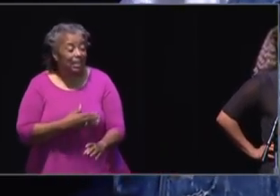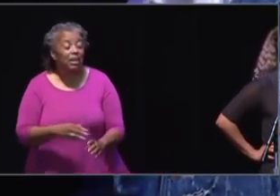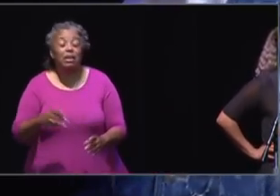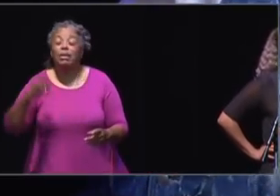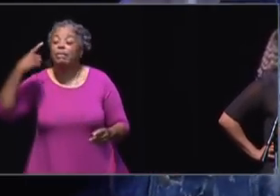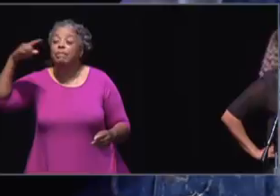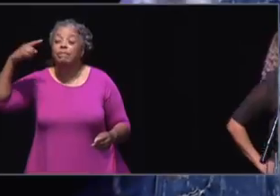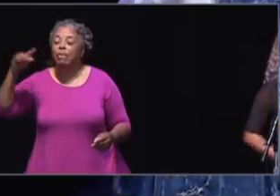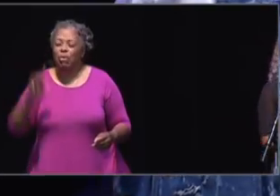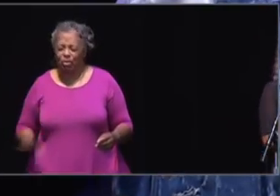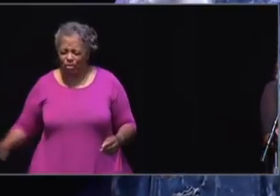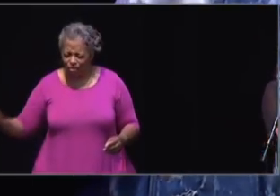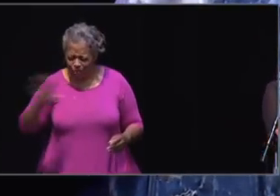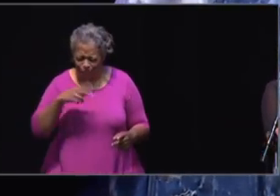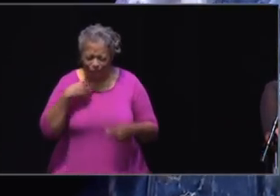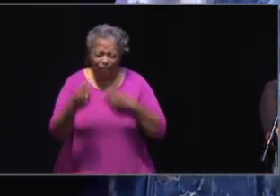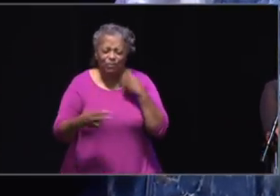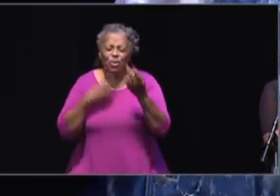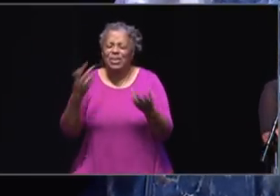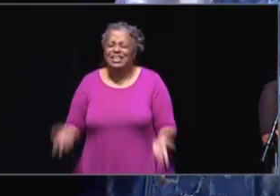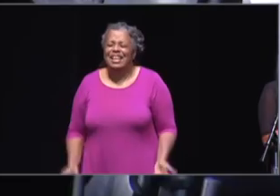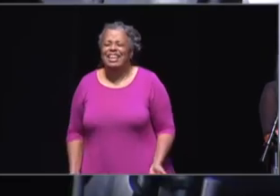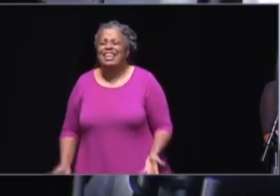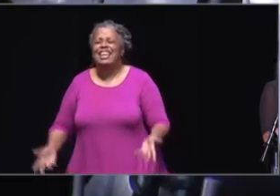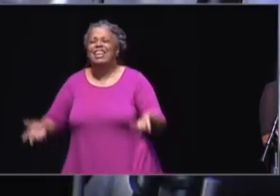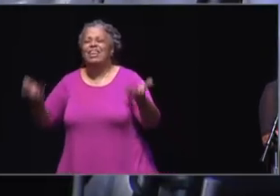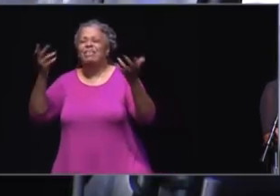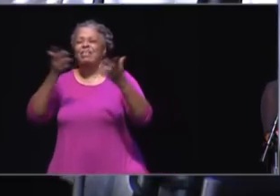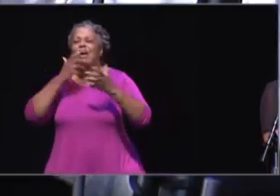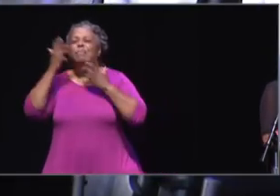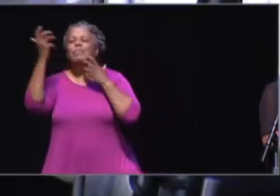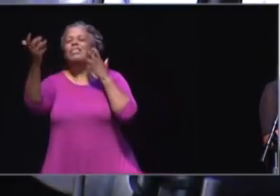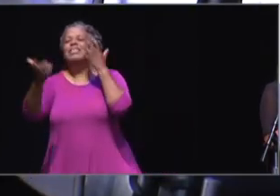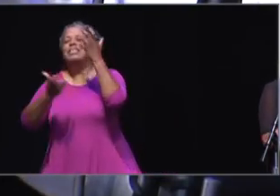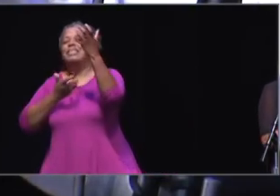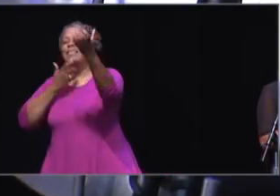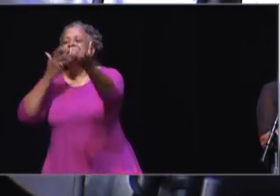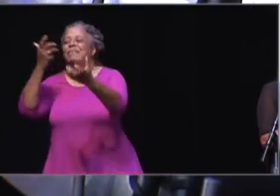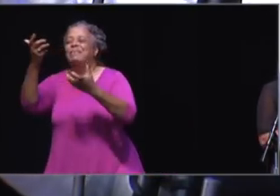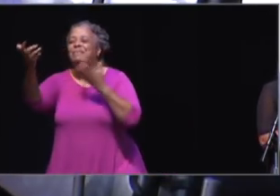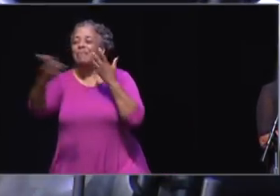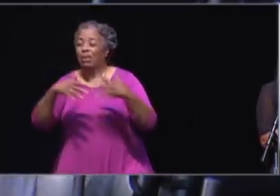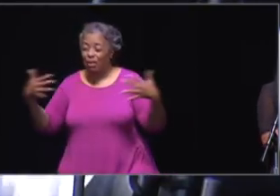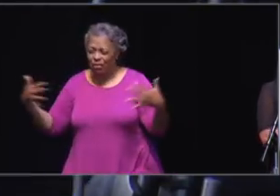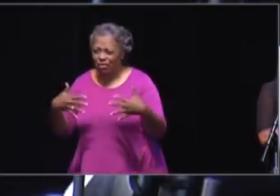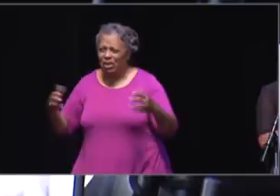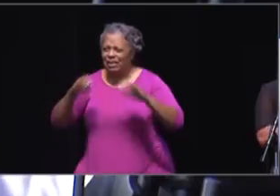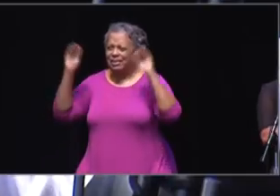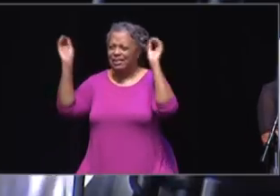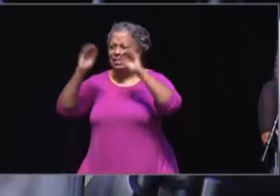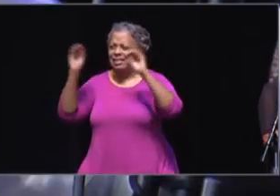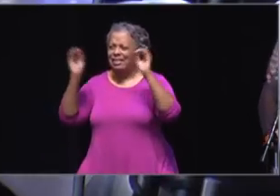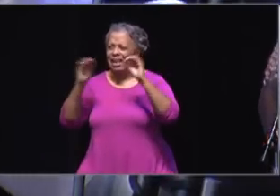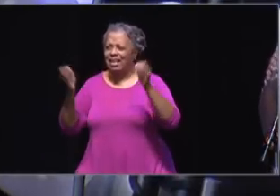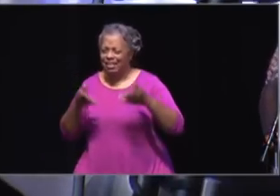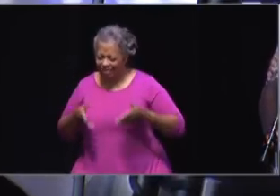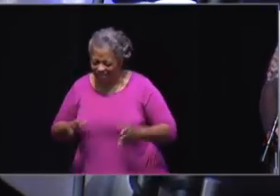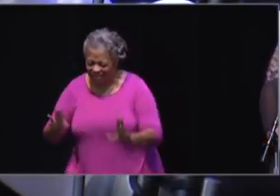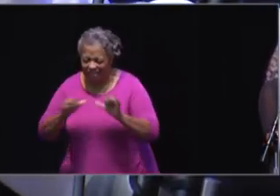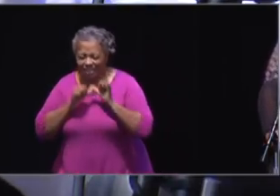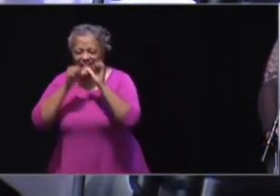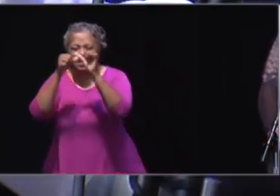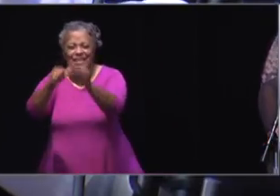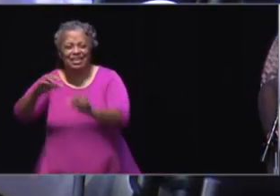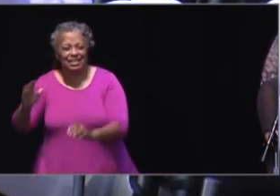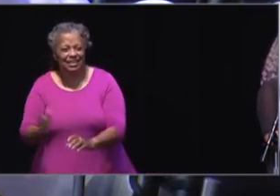sing. Lift up your voice. Don't be afraid. Now let us